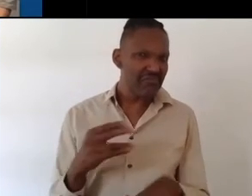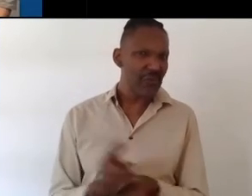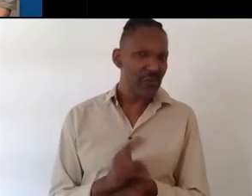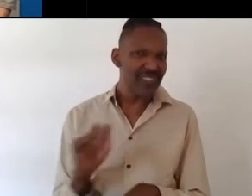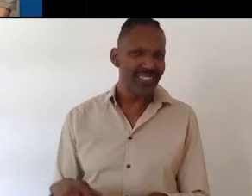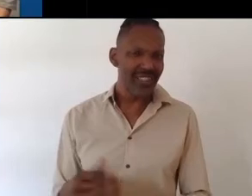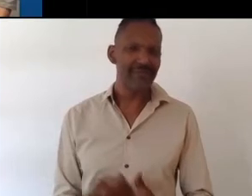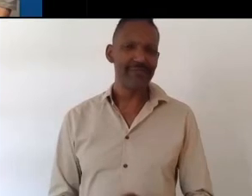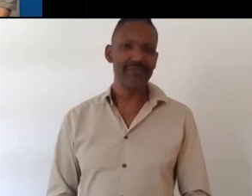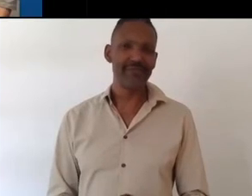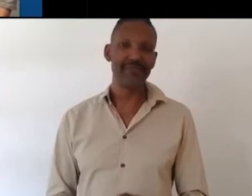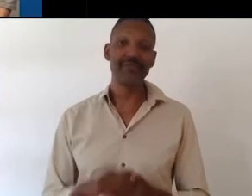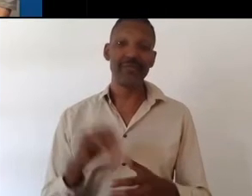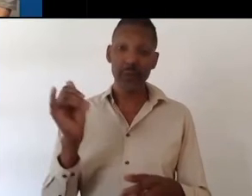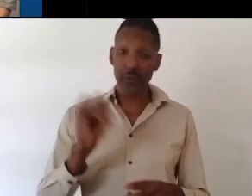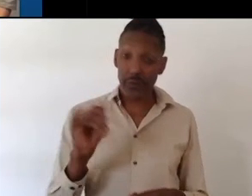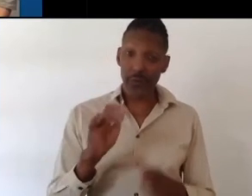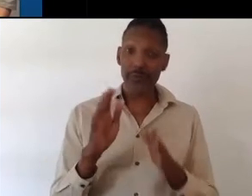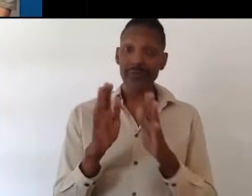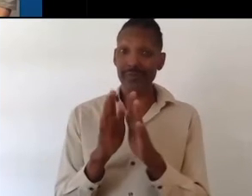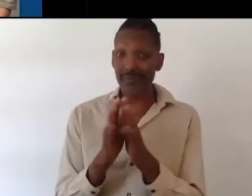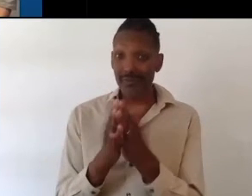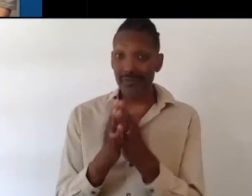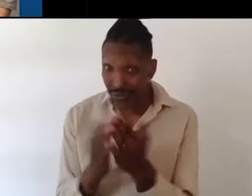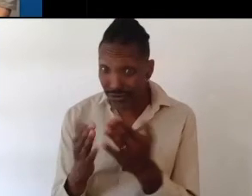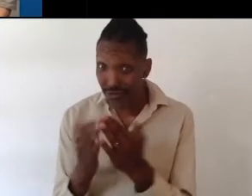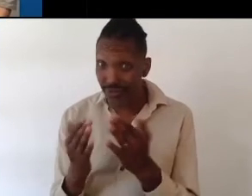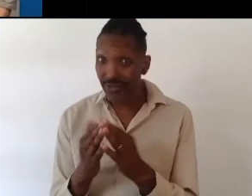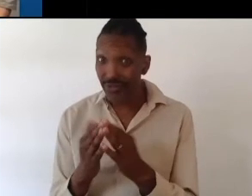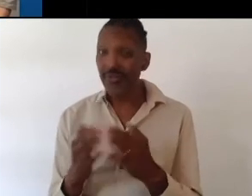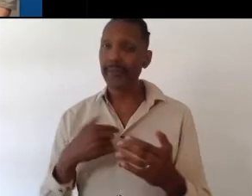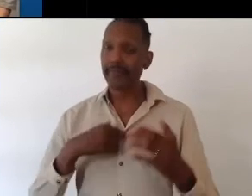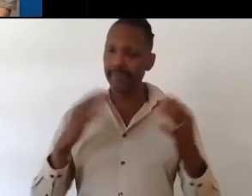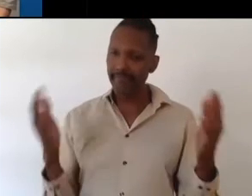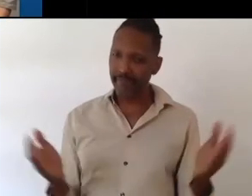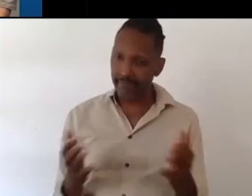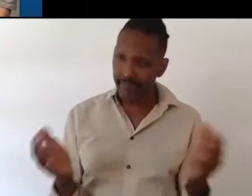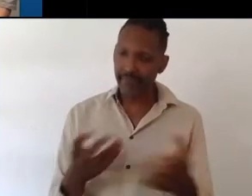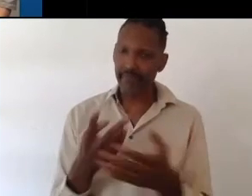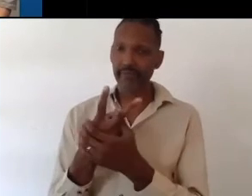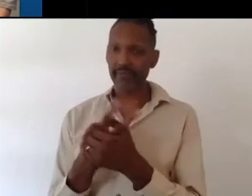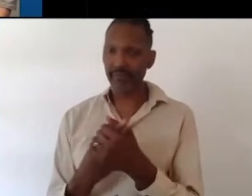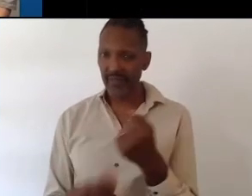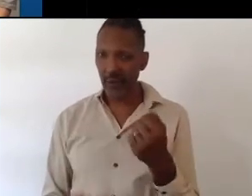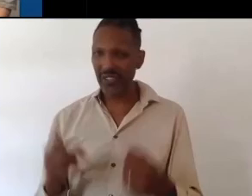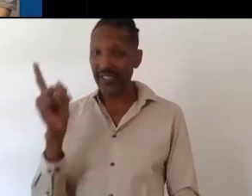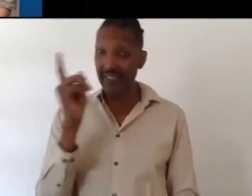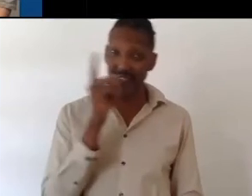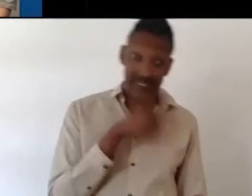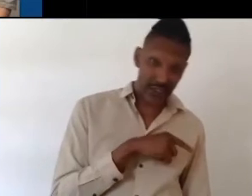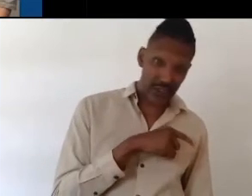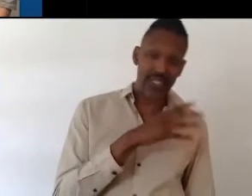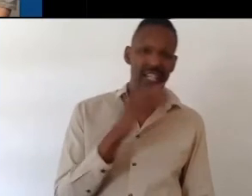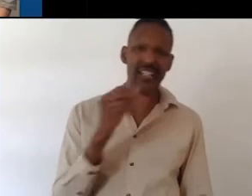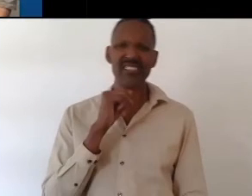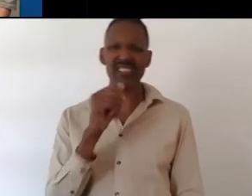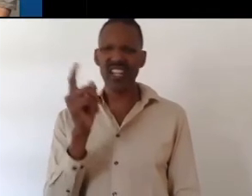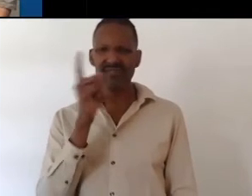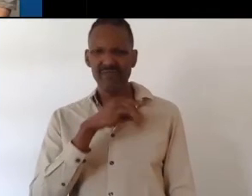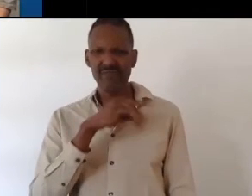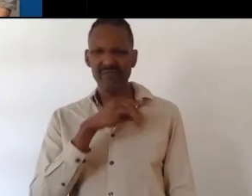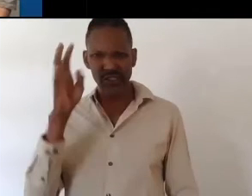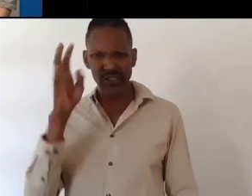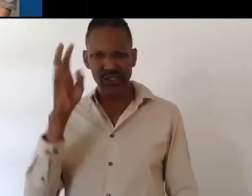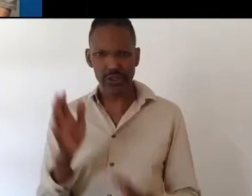having parents use books as a preview to our STEM time. I find that students